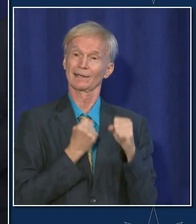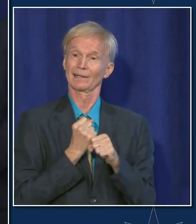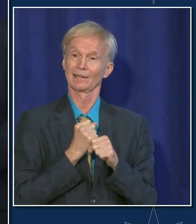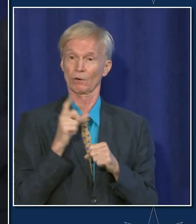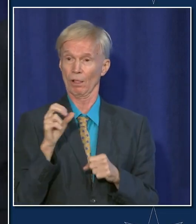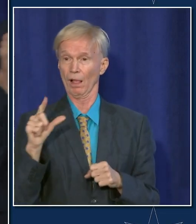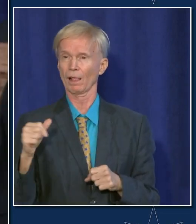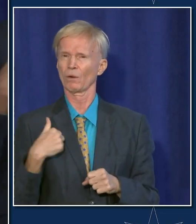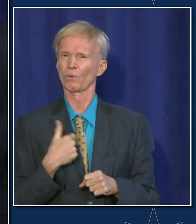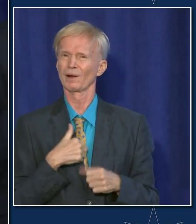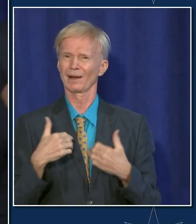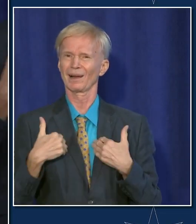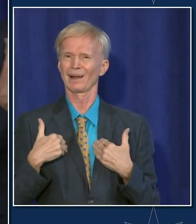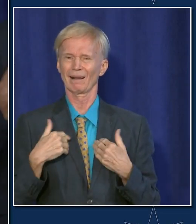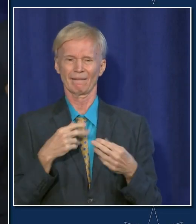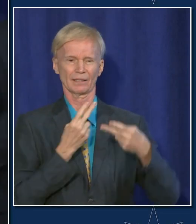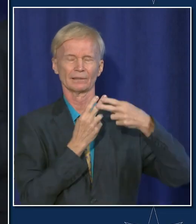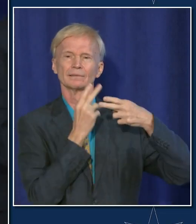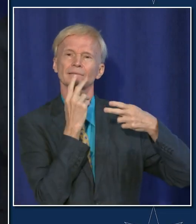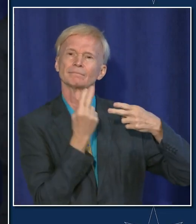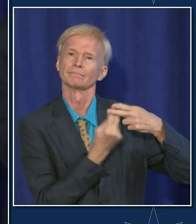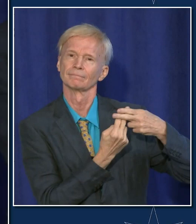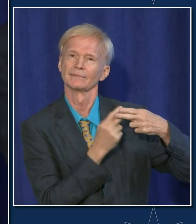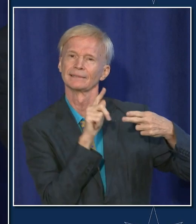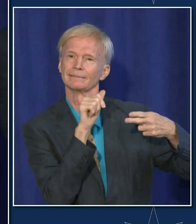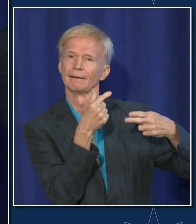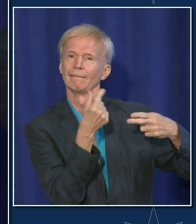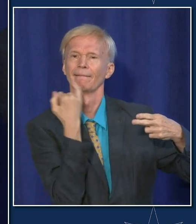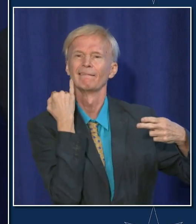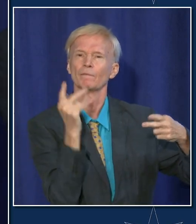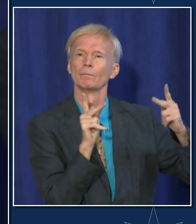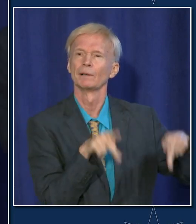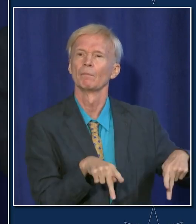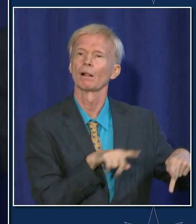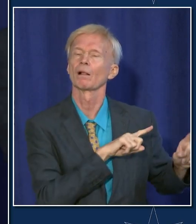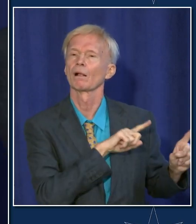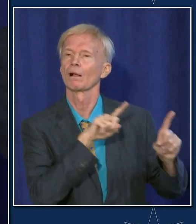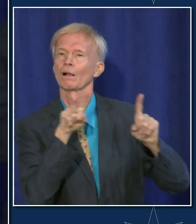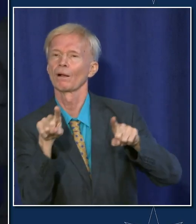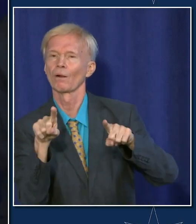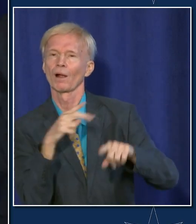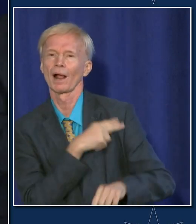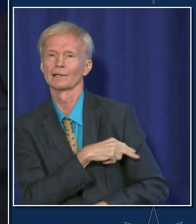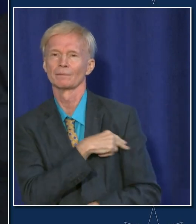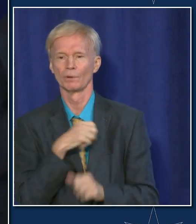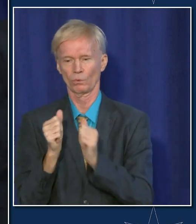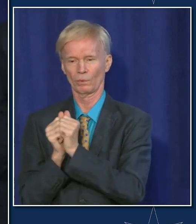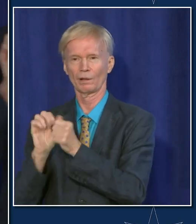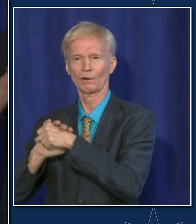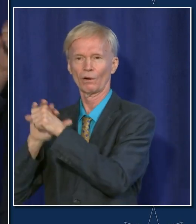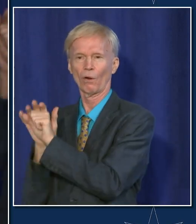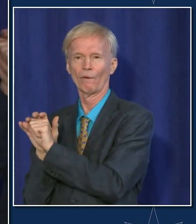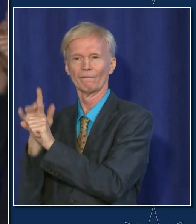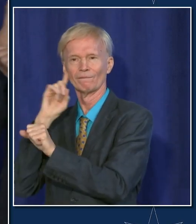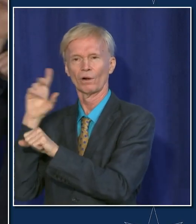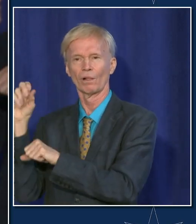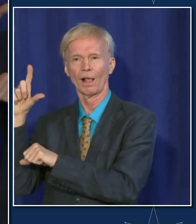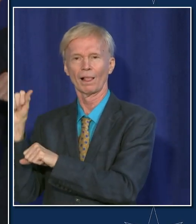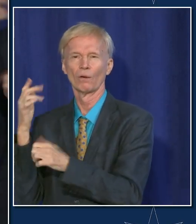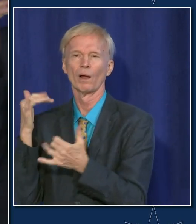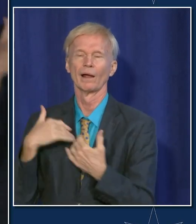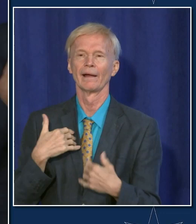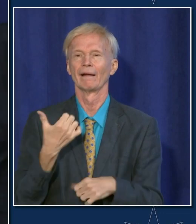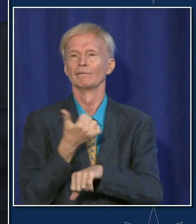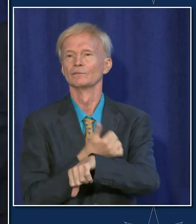have a tag if people come to the emergency department associated with this event, because every year we see people come to the emergency department for substance